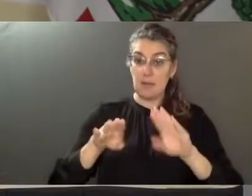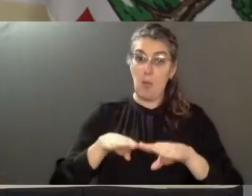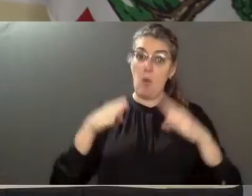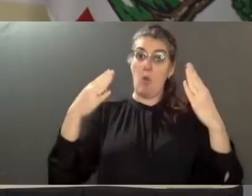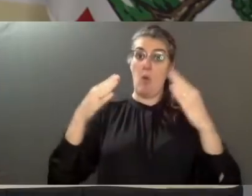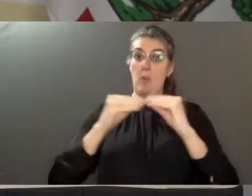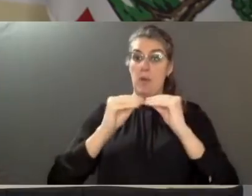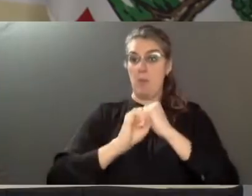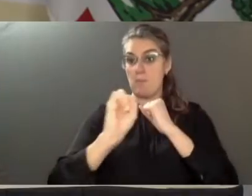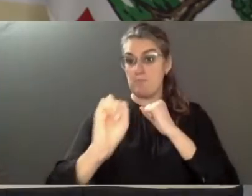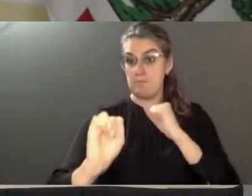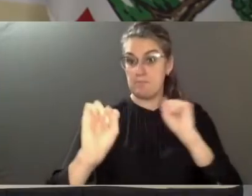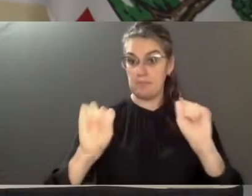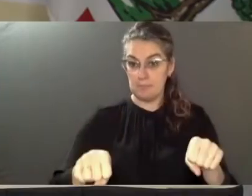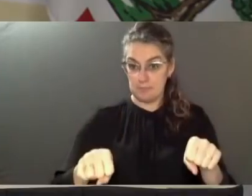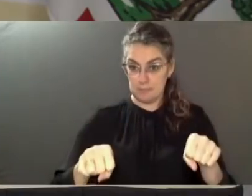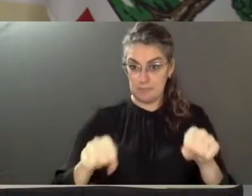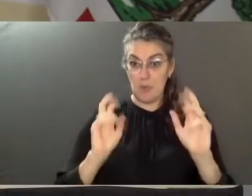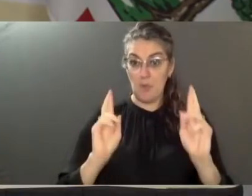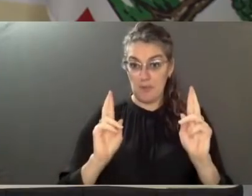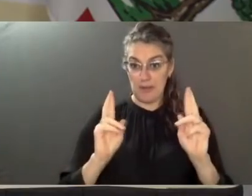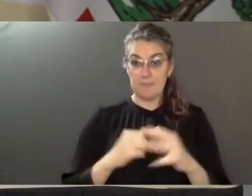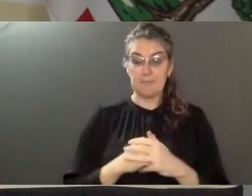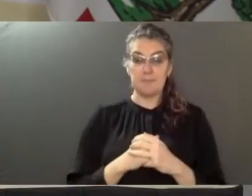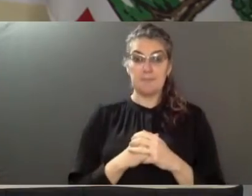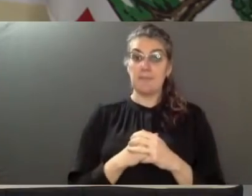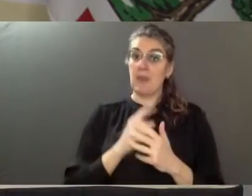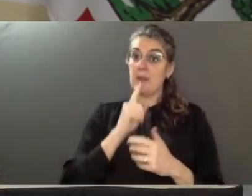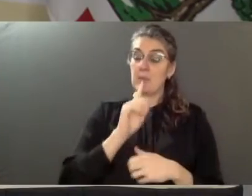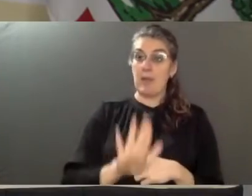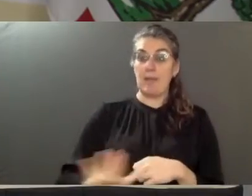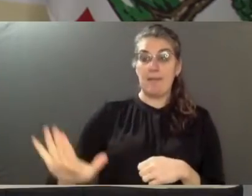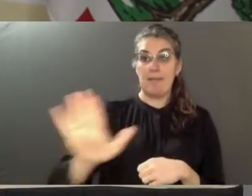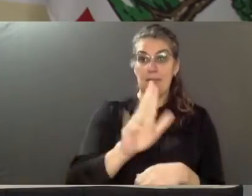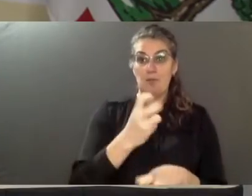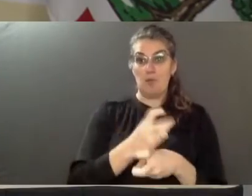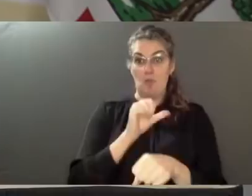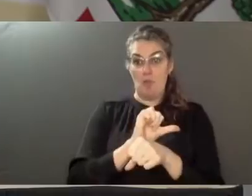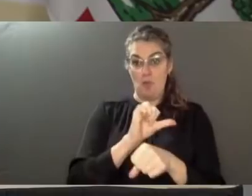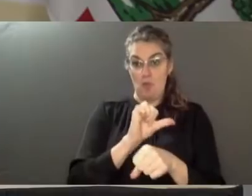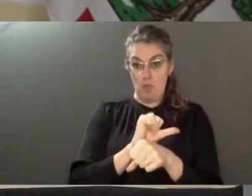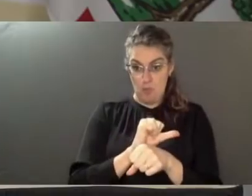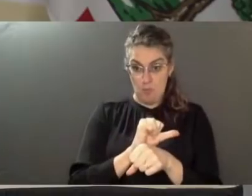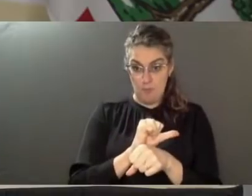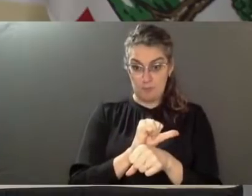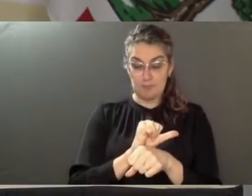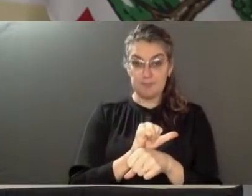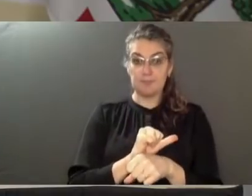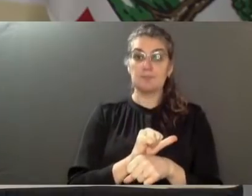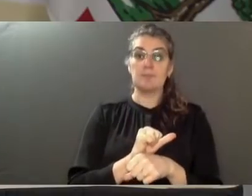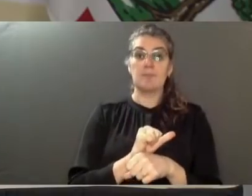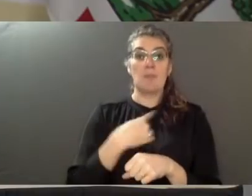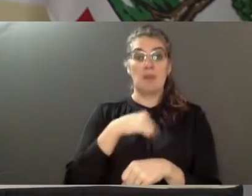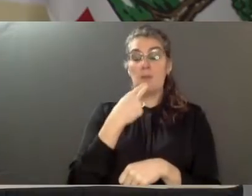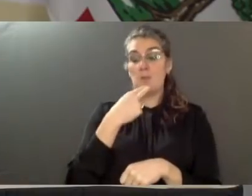further indication of the great job Islanders have done in this situation and how fortunate we are to be